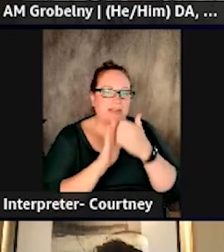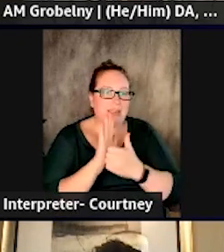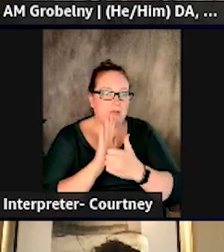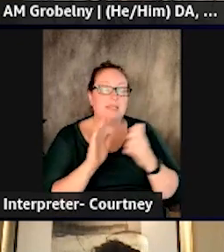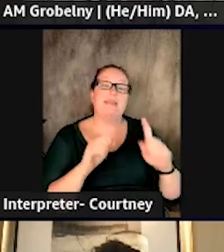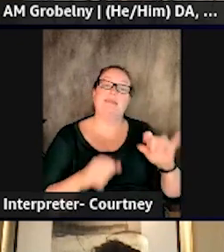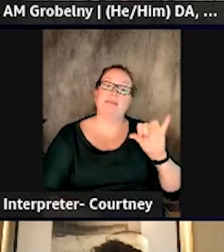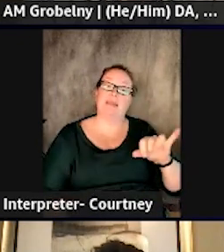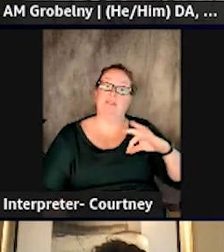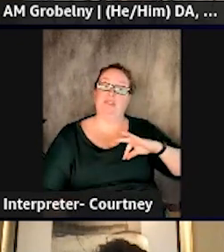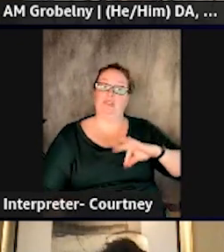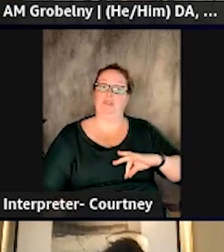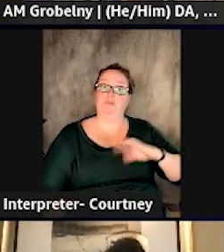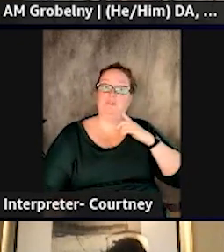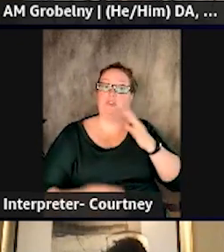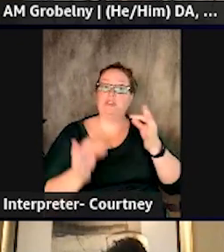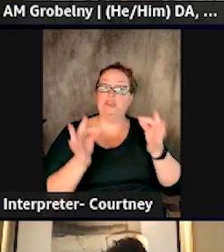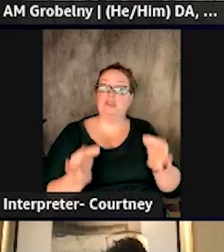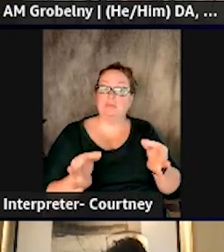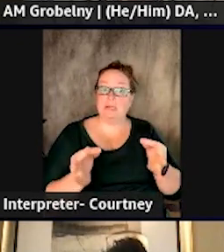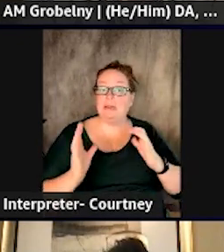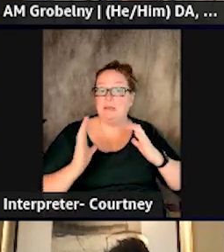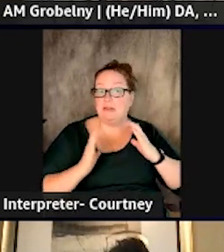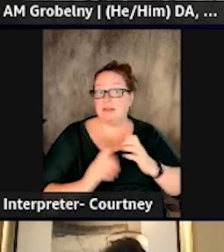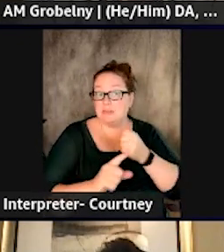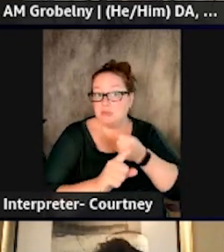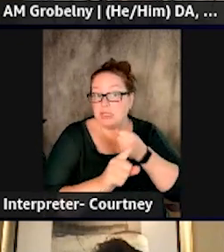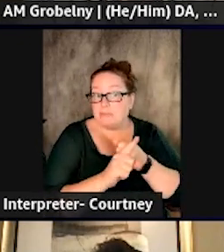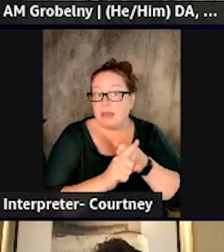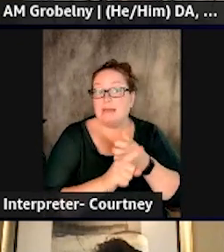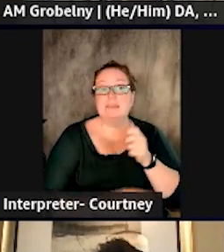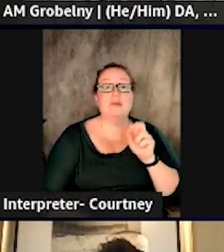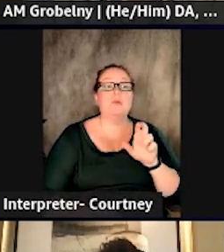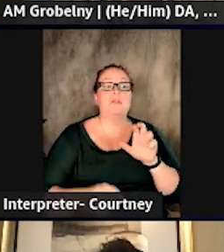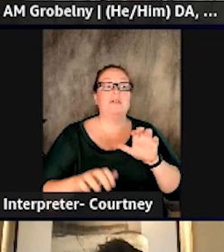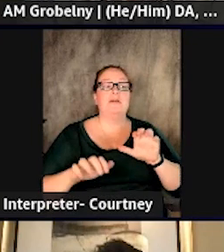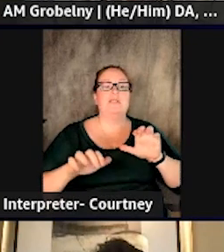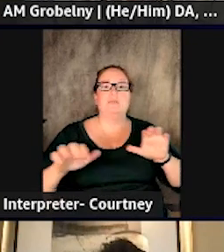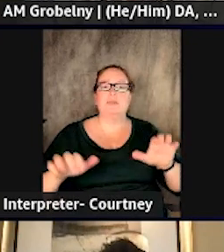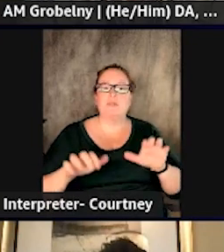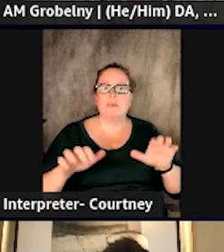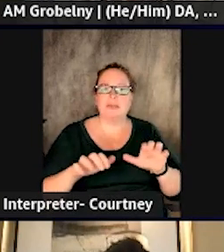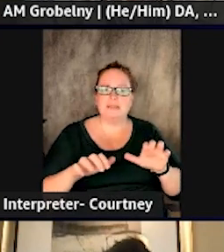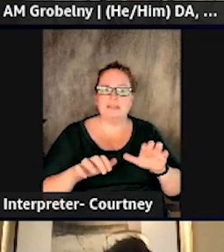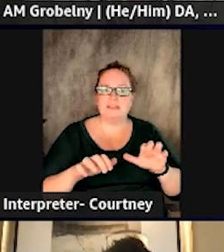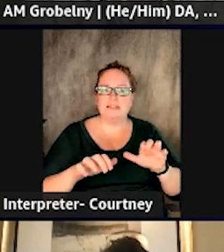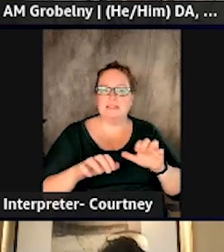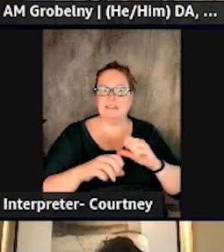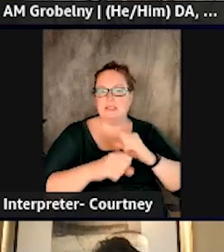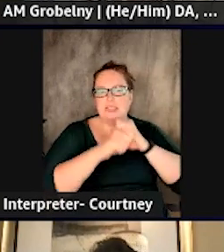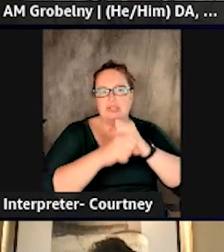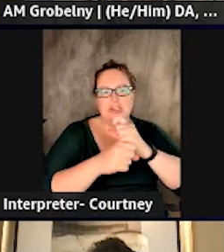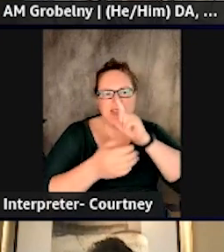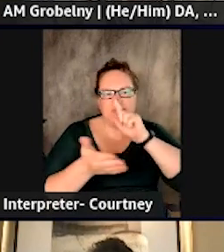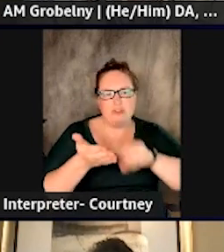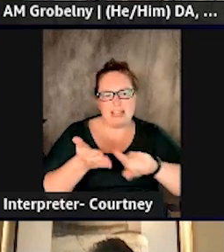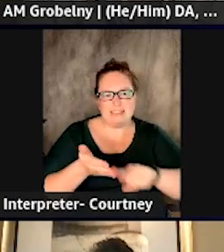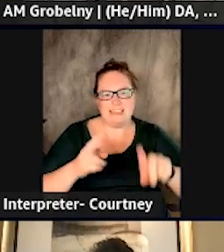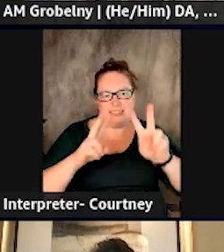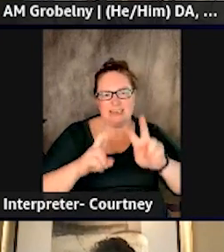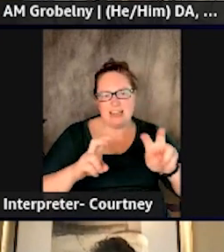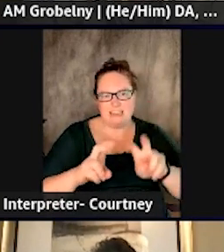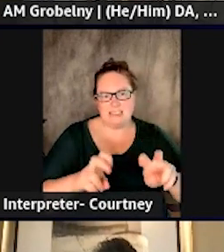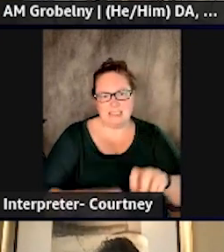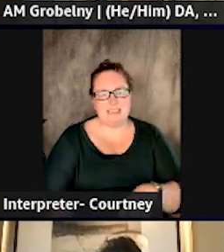determining customer impact or even performing security and forensics analysis. So like